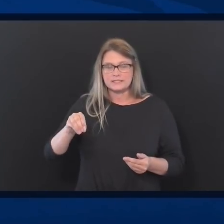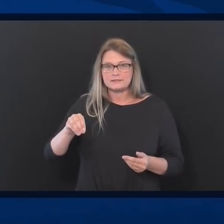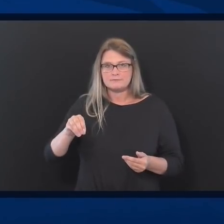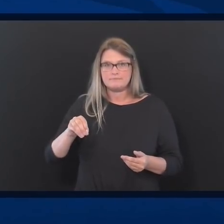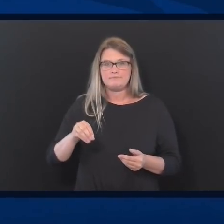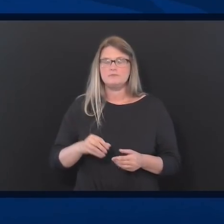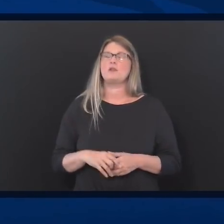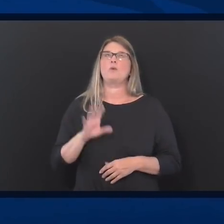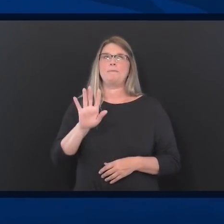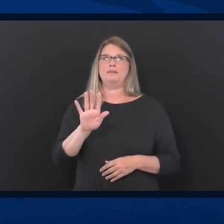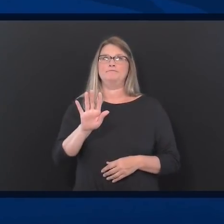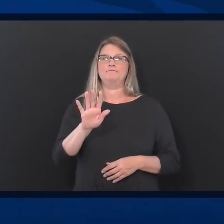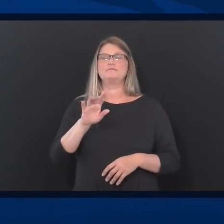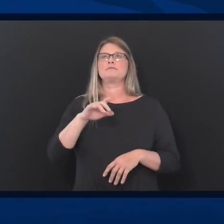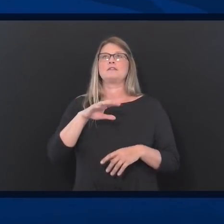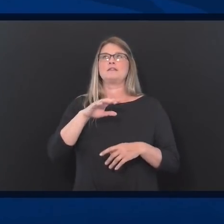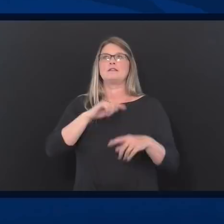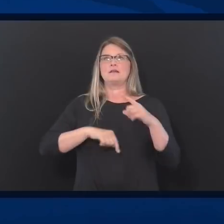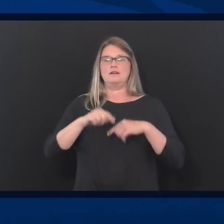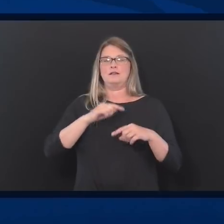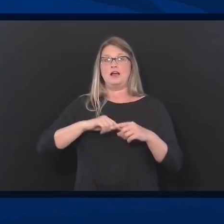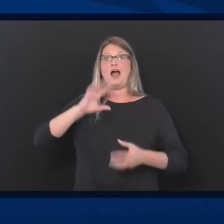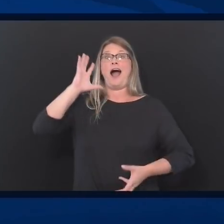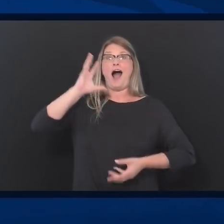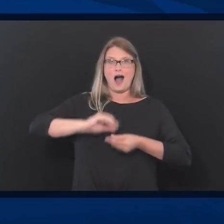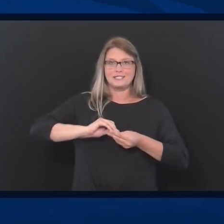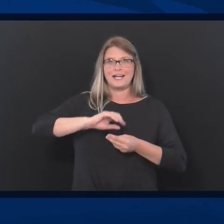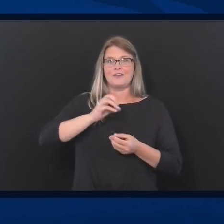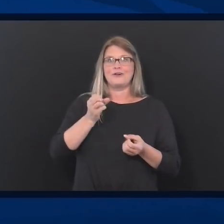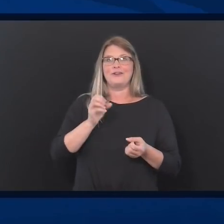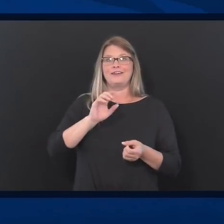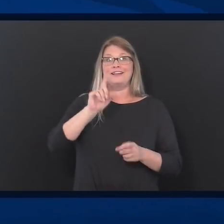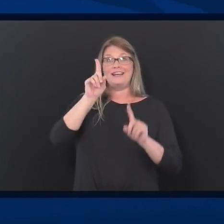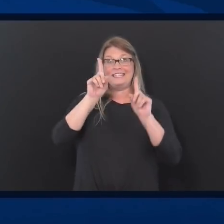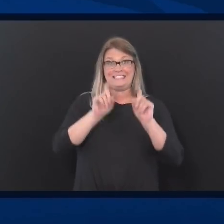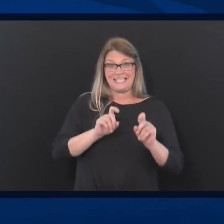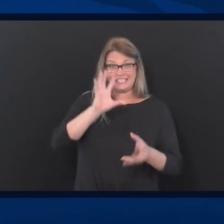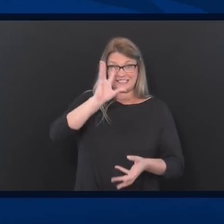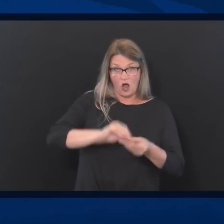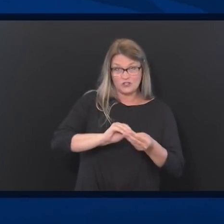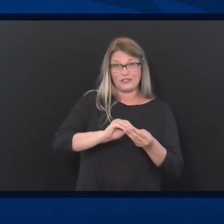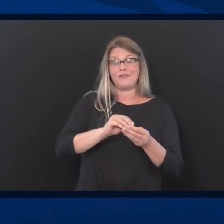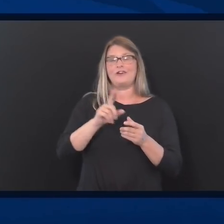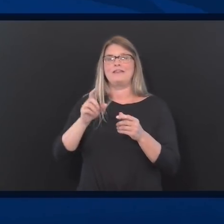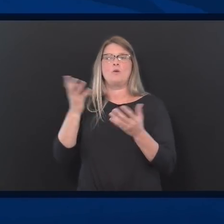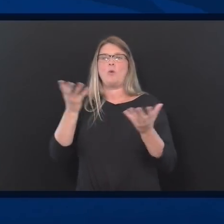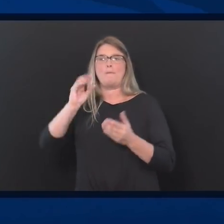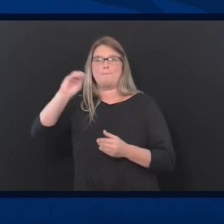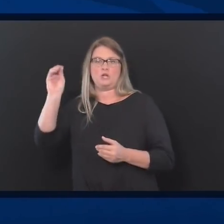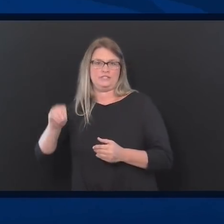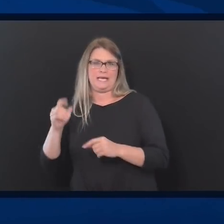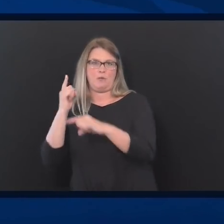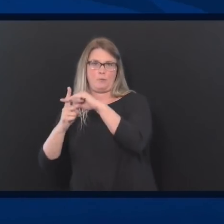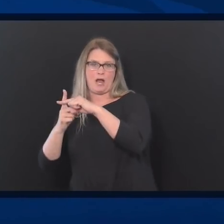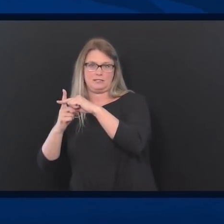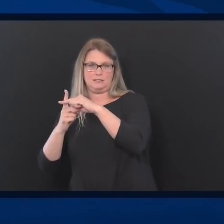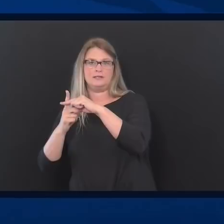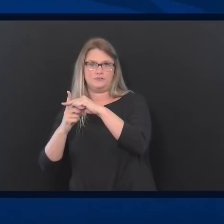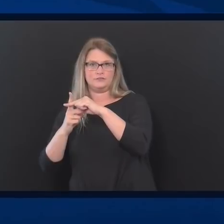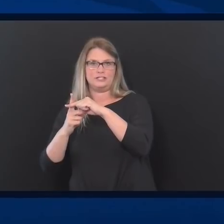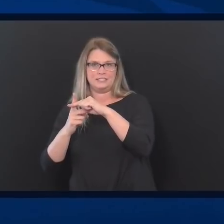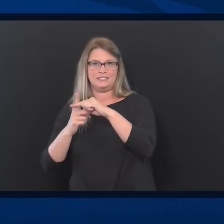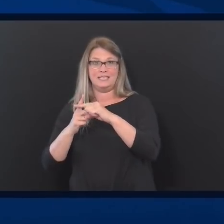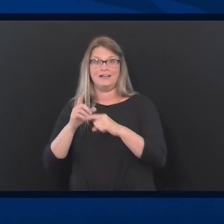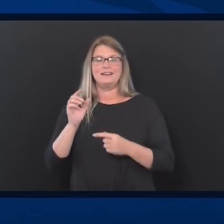tests done cumulatively, what percent are positive. And we map this actually out by the date of specimen